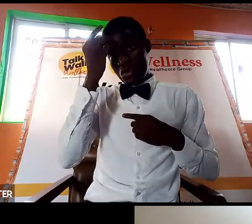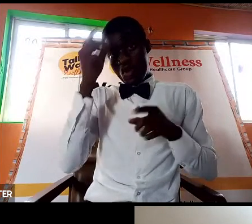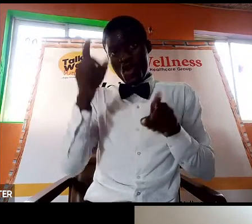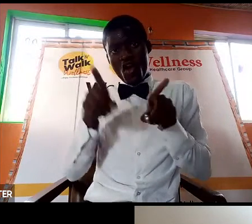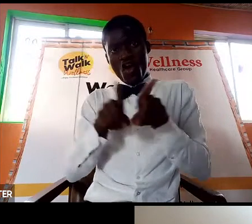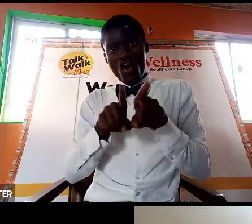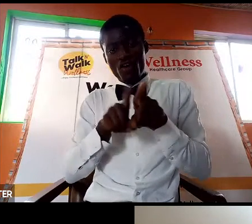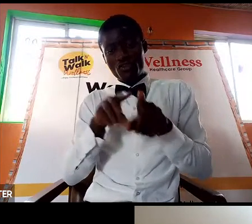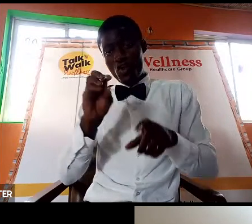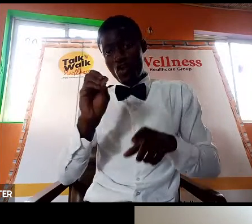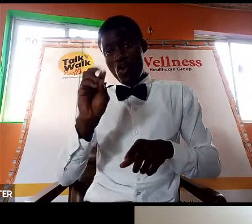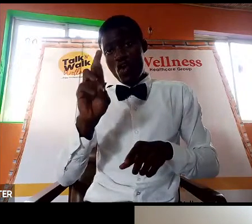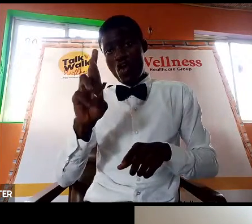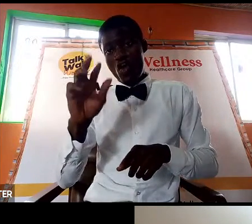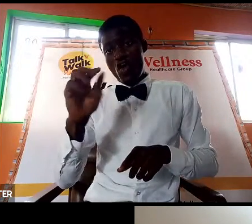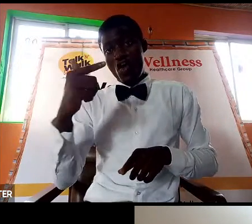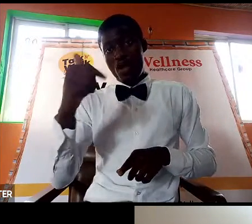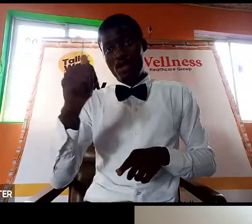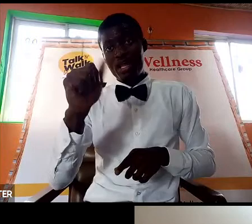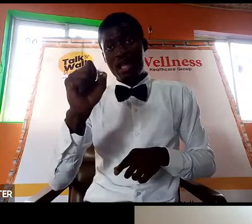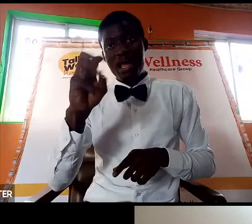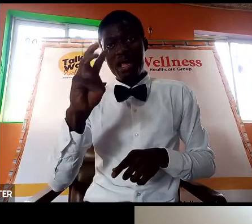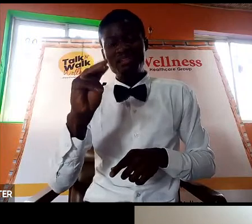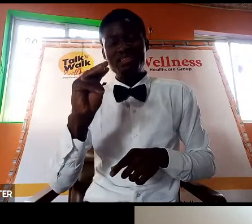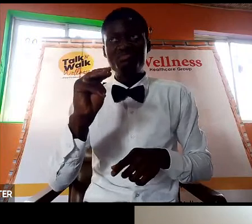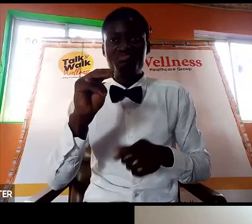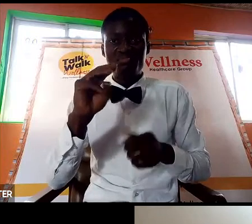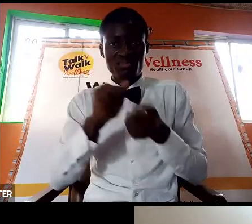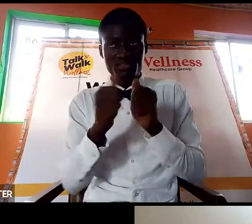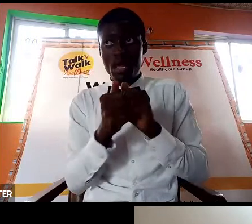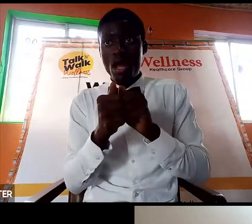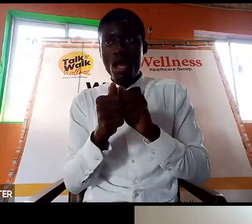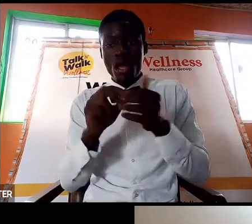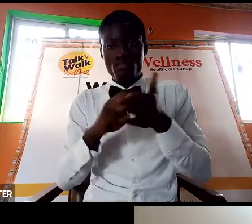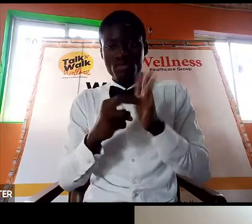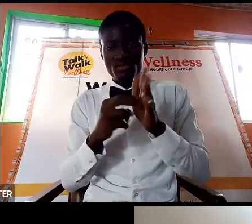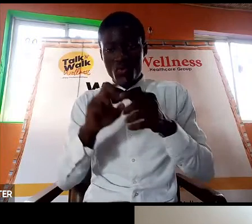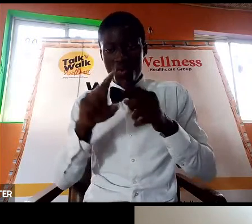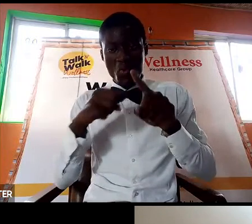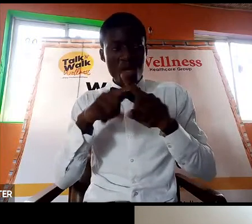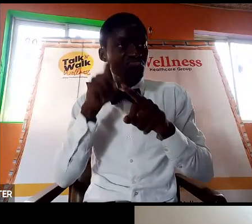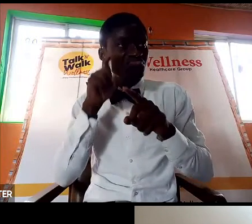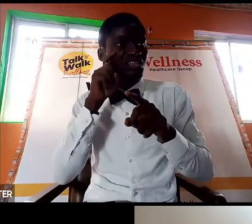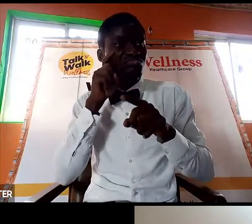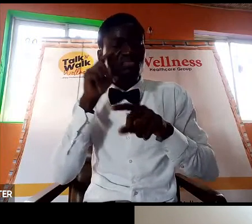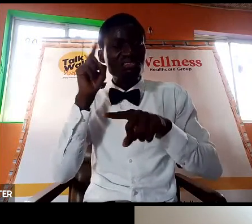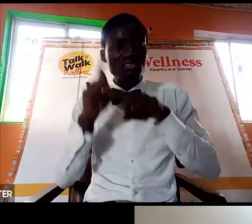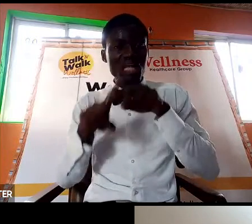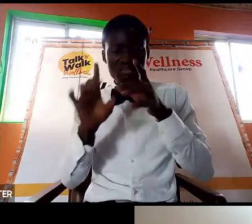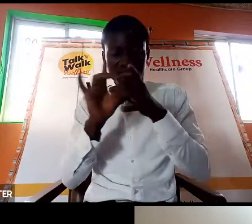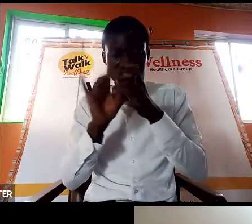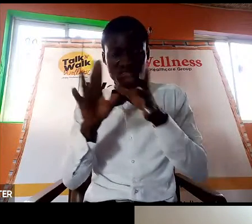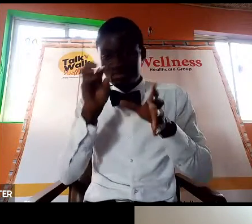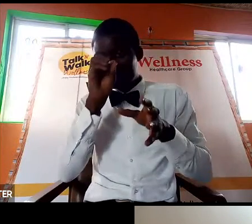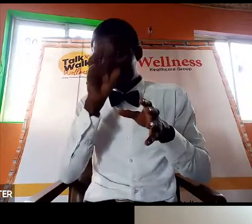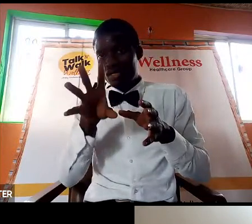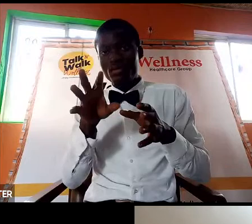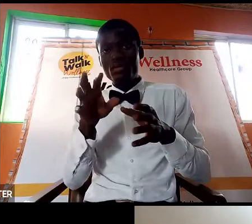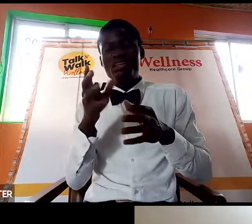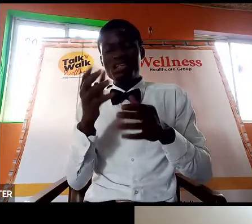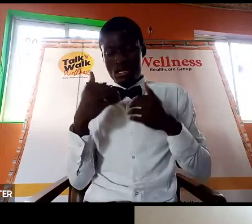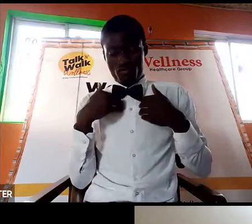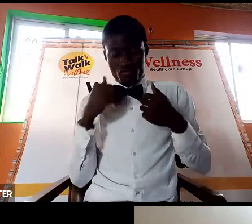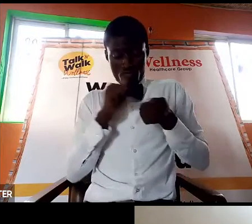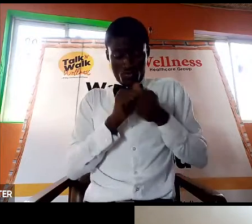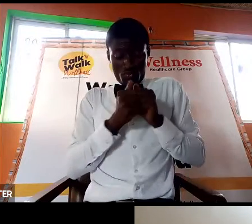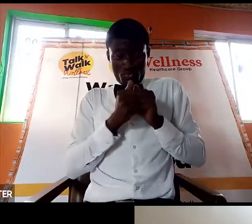that person is never going to reach climax. It's part of the questions I really wanted to ask as well. There is a disorder, and such people and people that